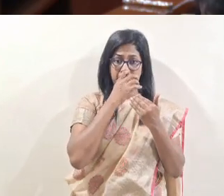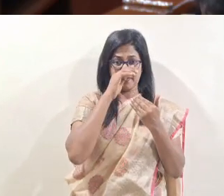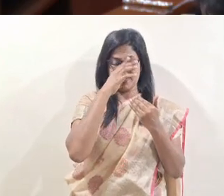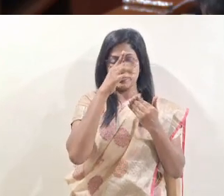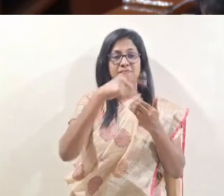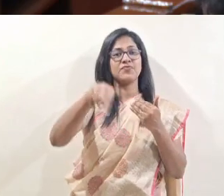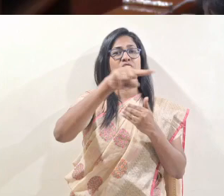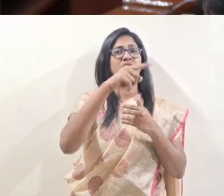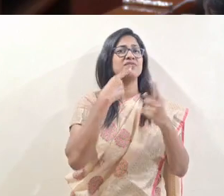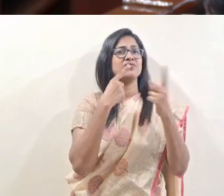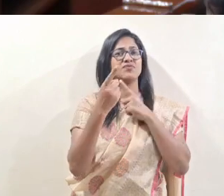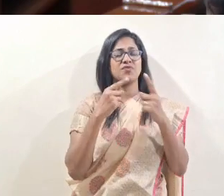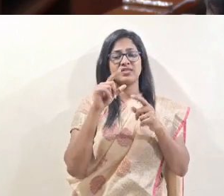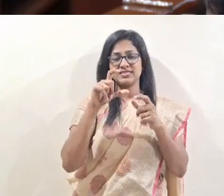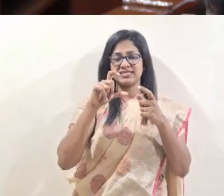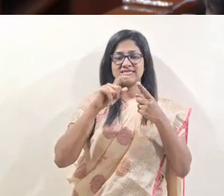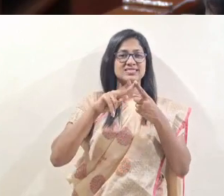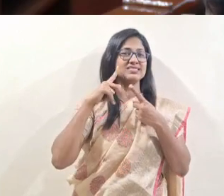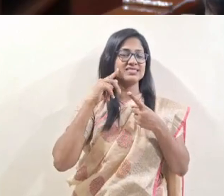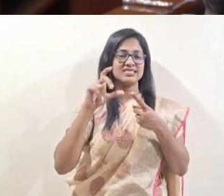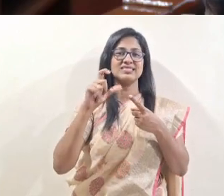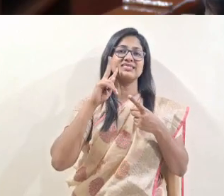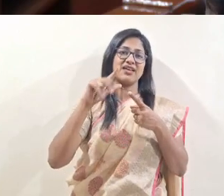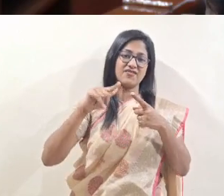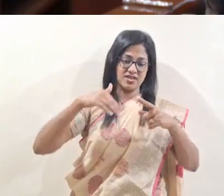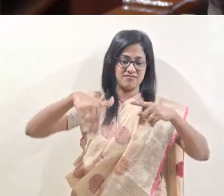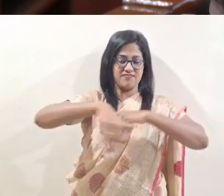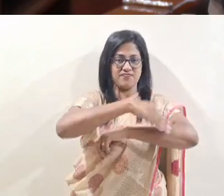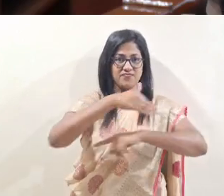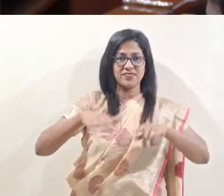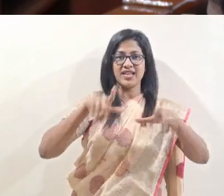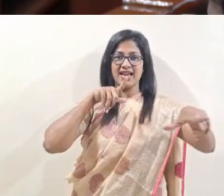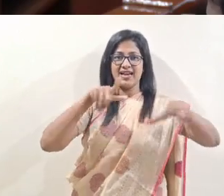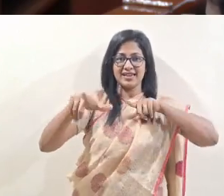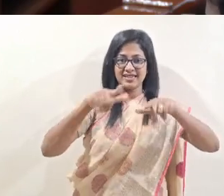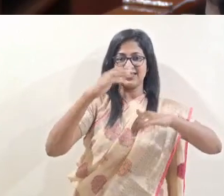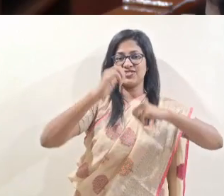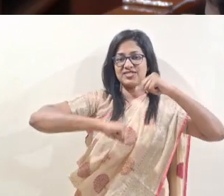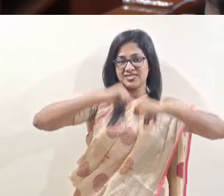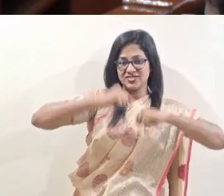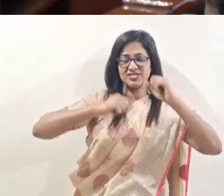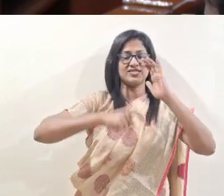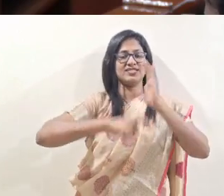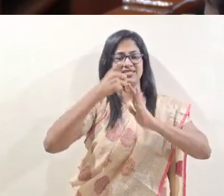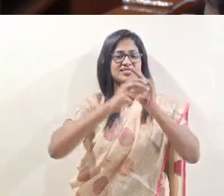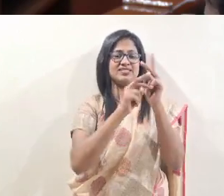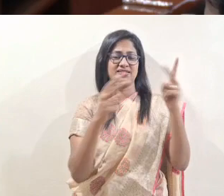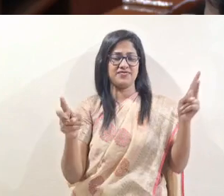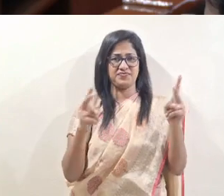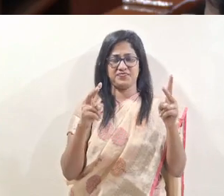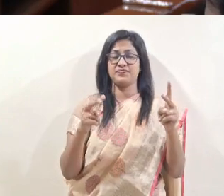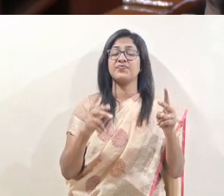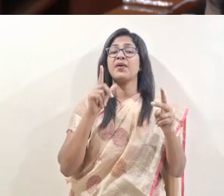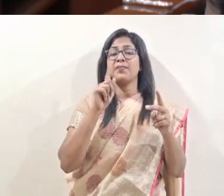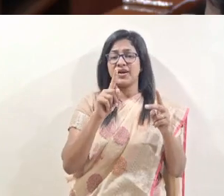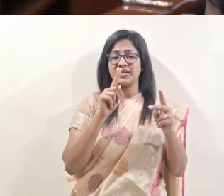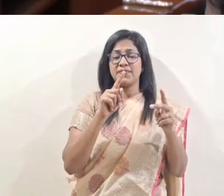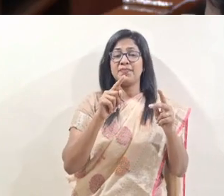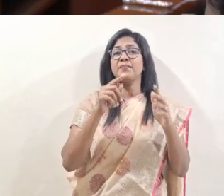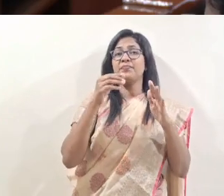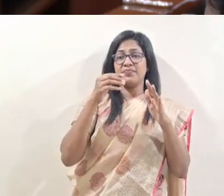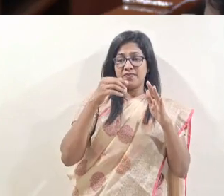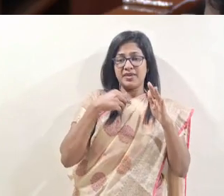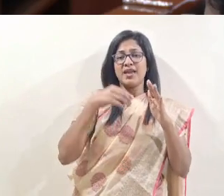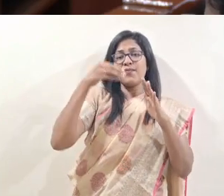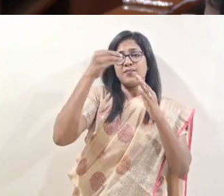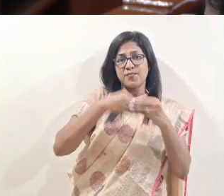when we have talked of the civil construction, architectural and mechanical all things, but I go a bit deeper into